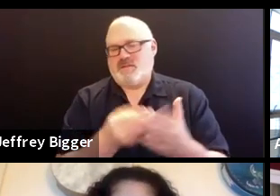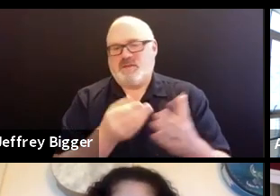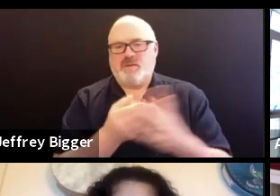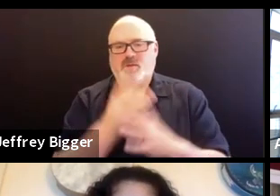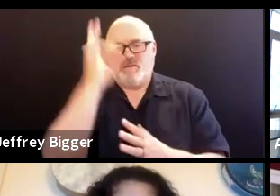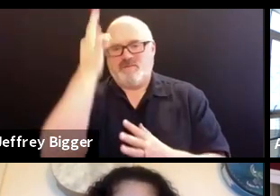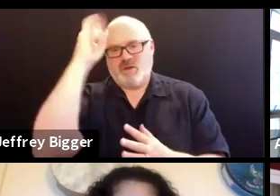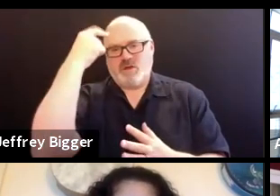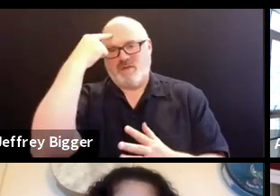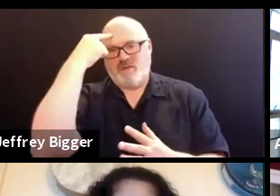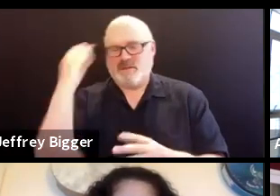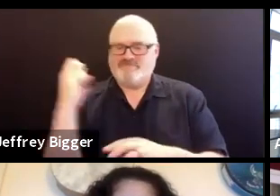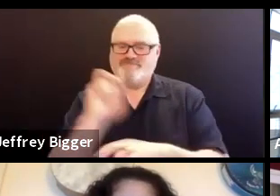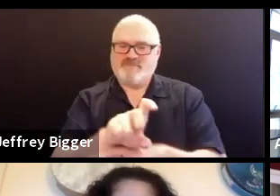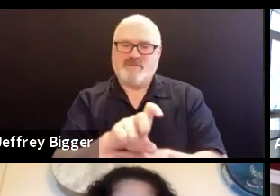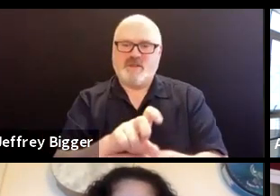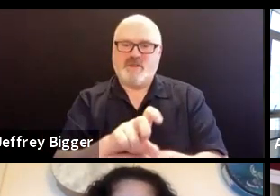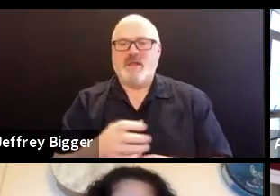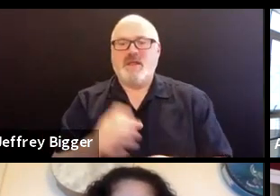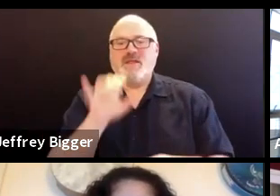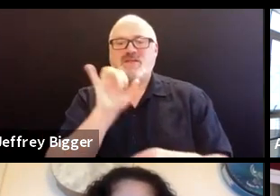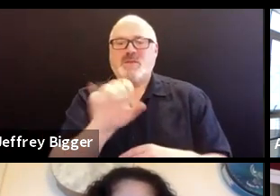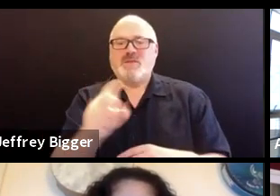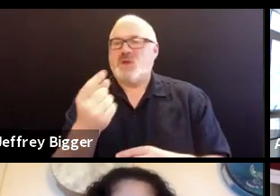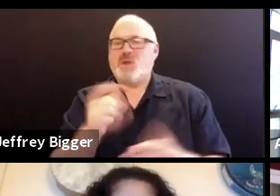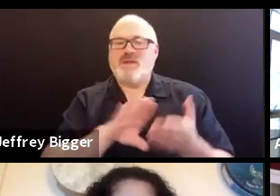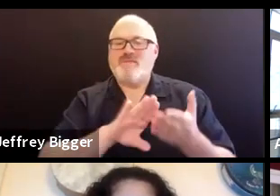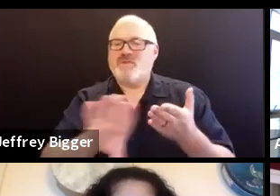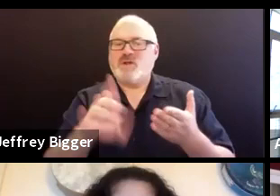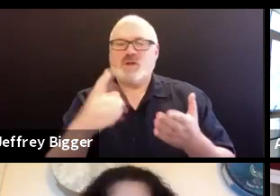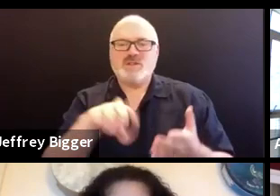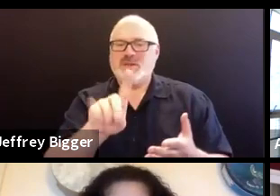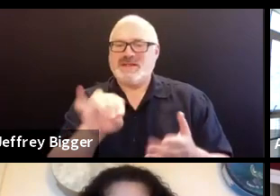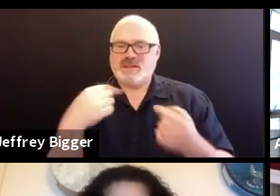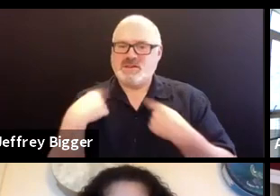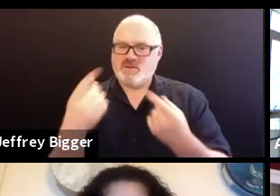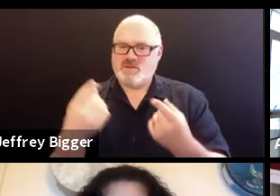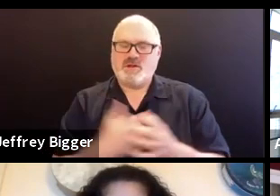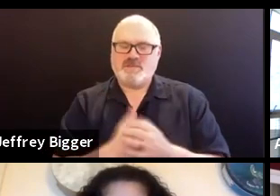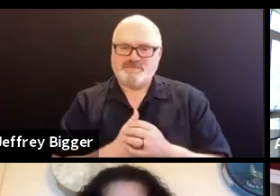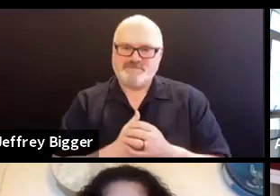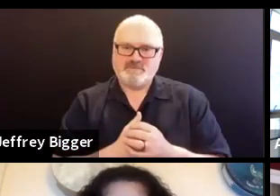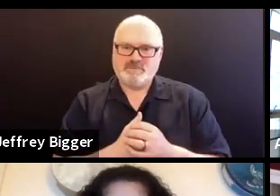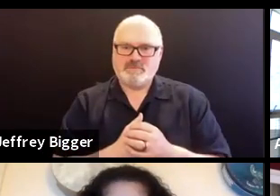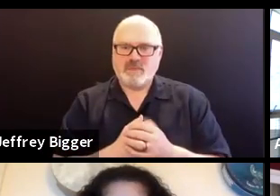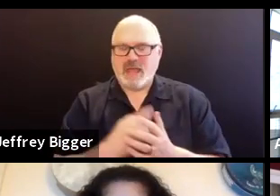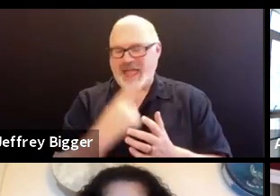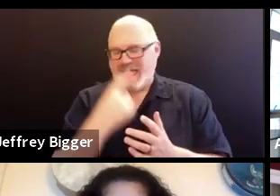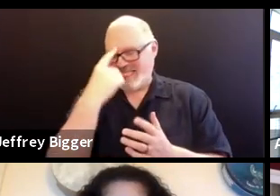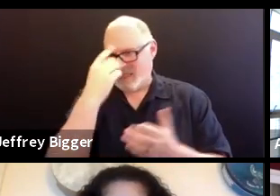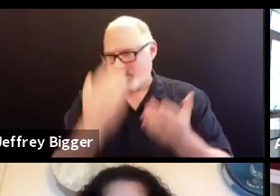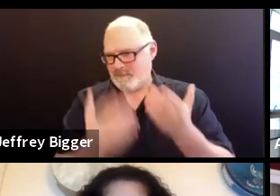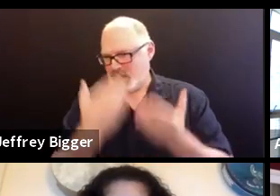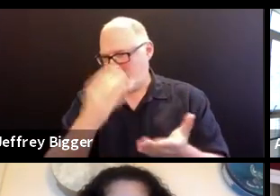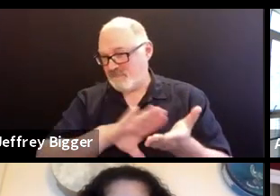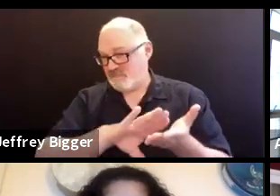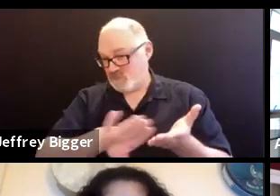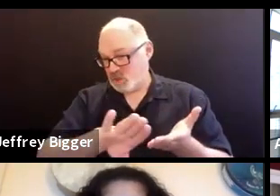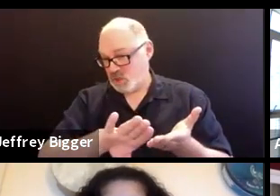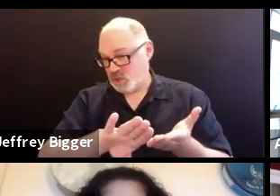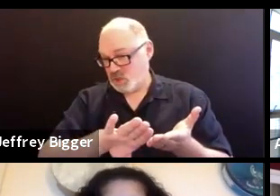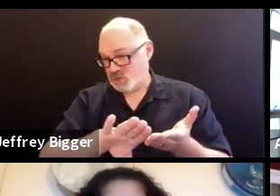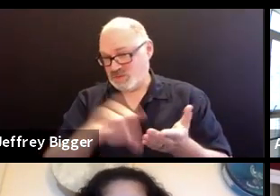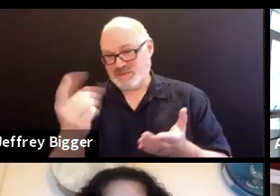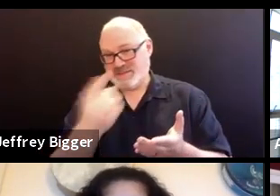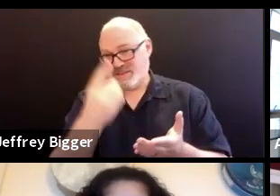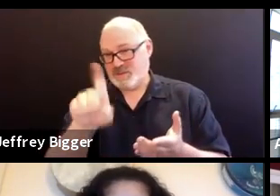government. So those were the only furloughs that we've done at this point. I think probably furloughs will be something that we will need